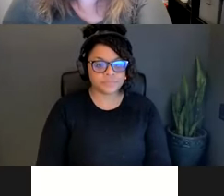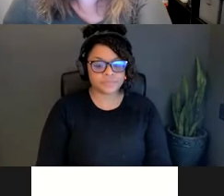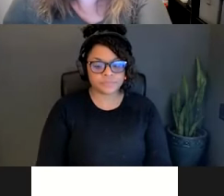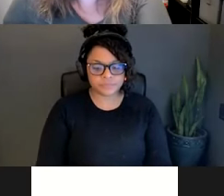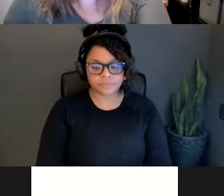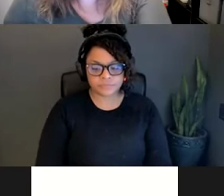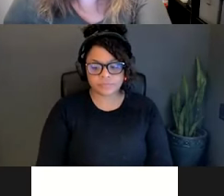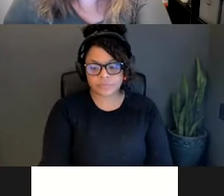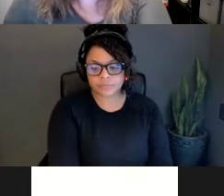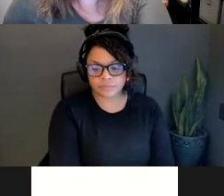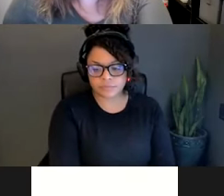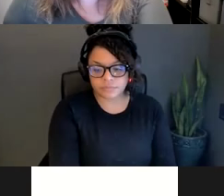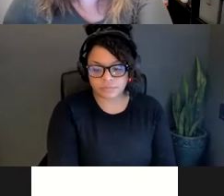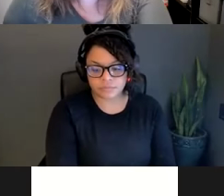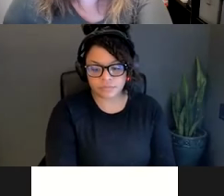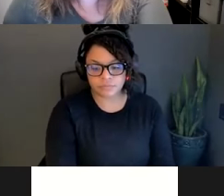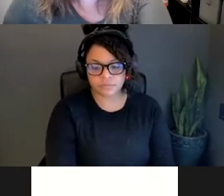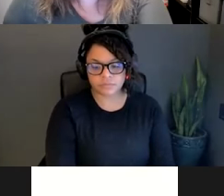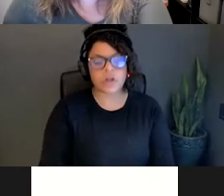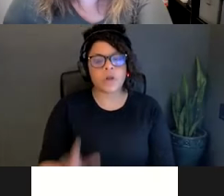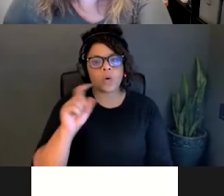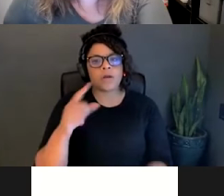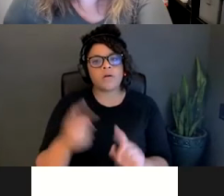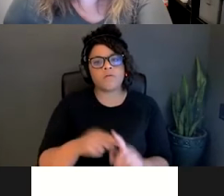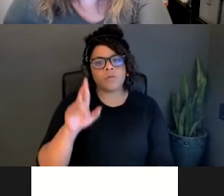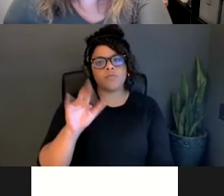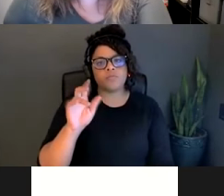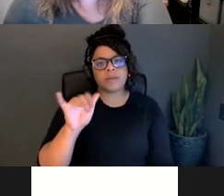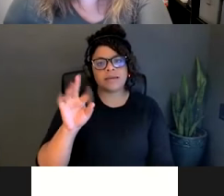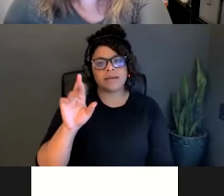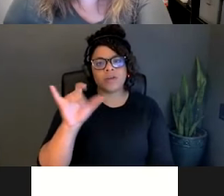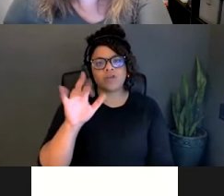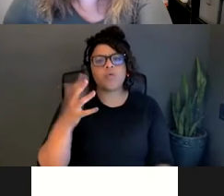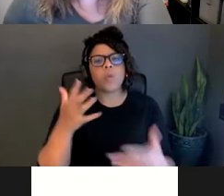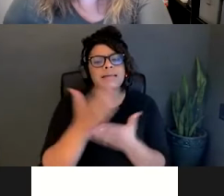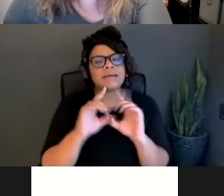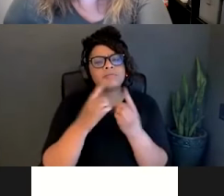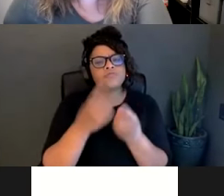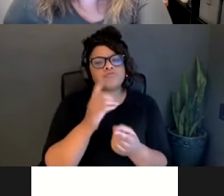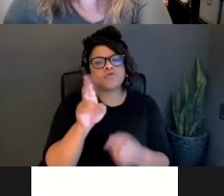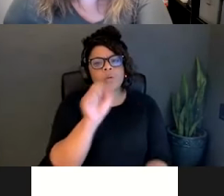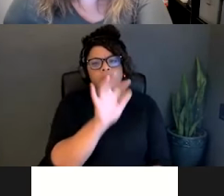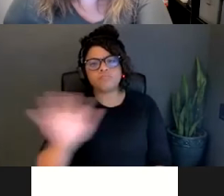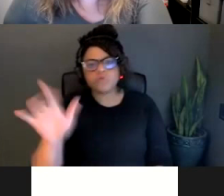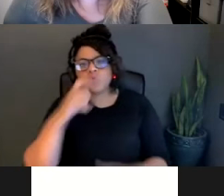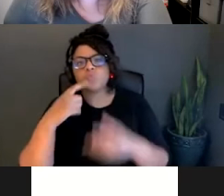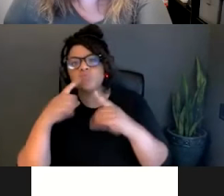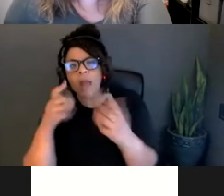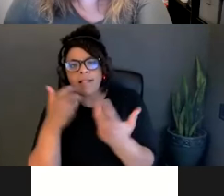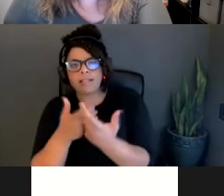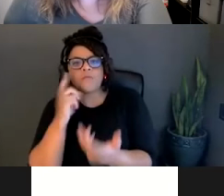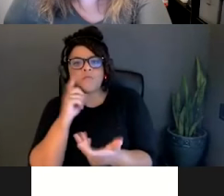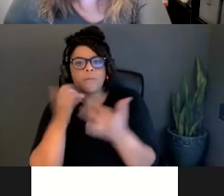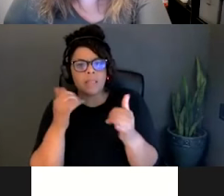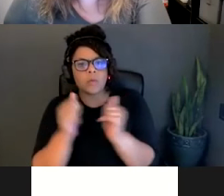We have one question from Ricky Frazier that says, what are some districts across the country that do well for play for